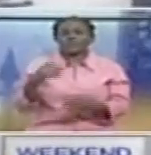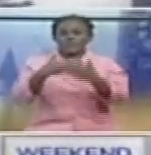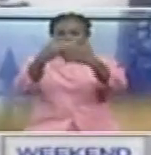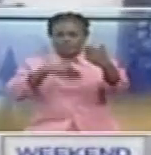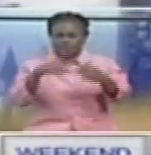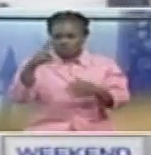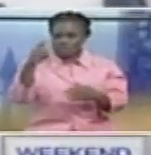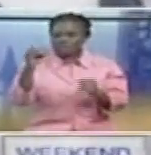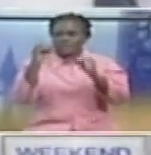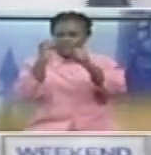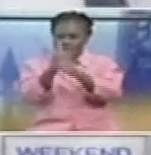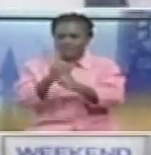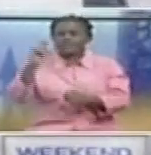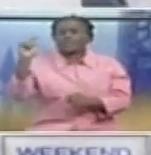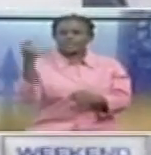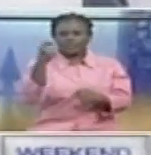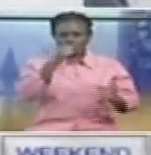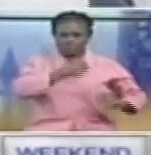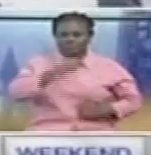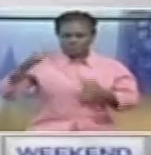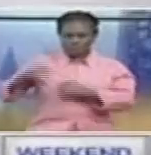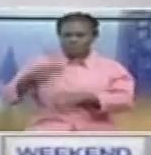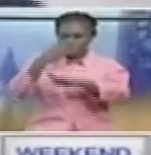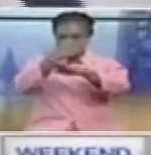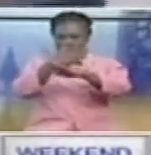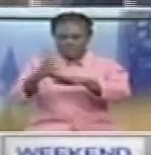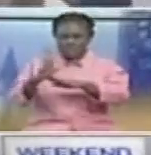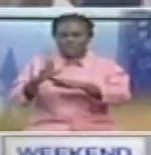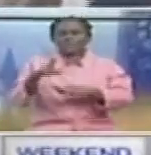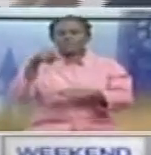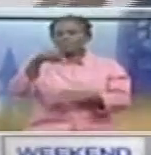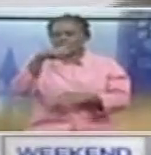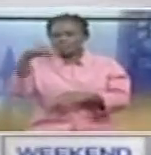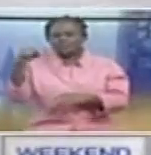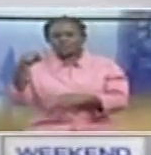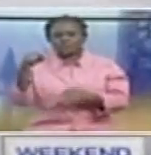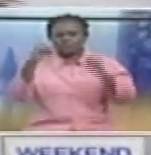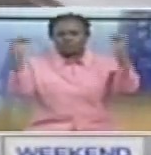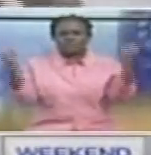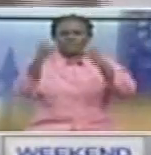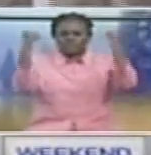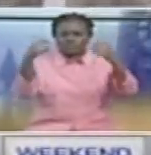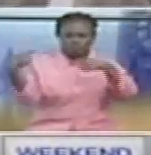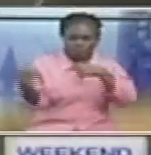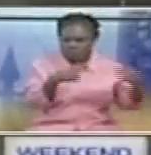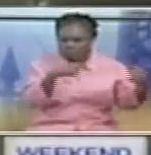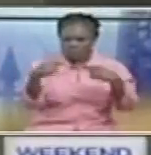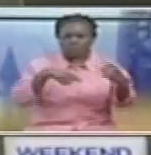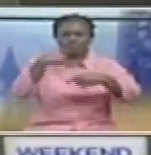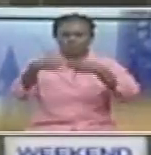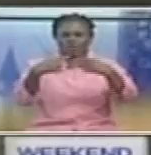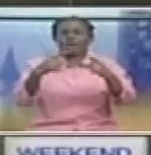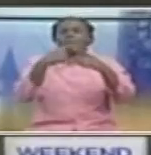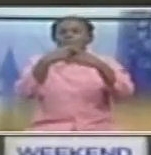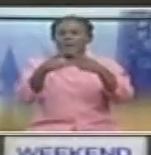Before 2011, Kenyan soldiers were said to be career soldiers, soldiers who would chart out victory battles but never fight them.